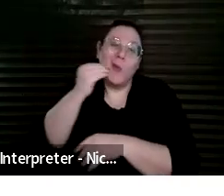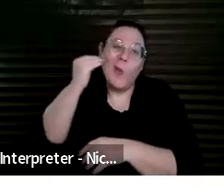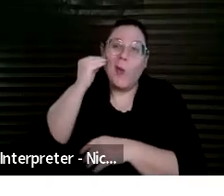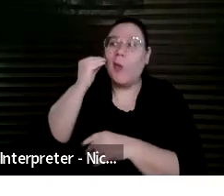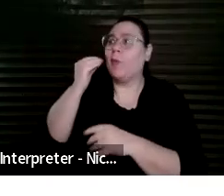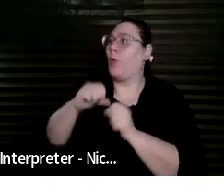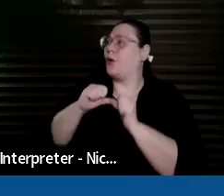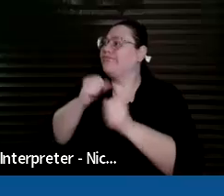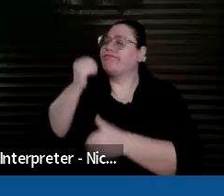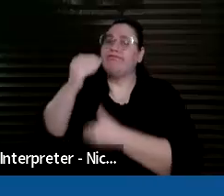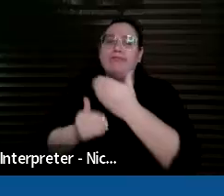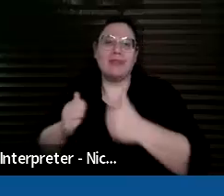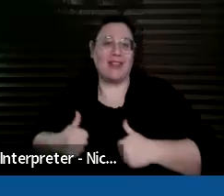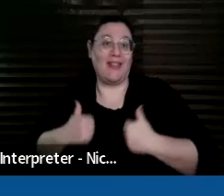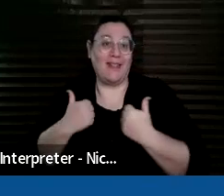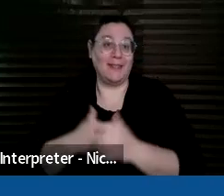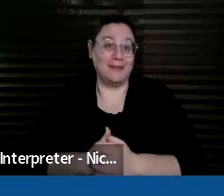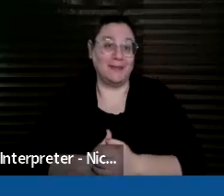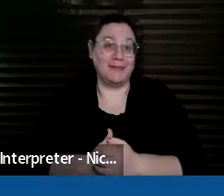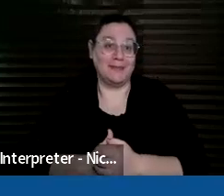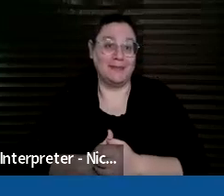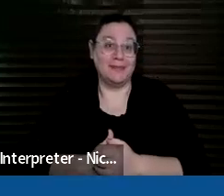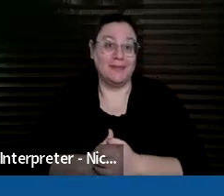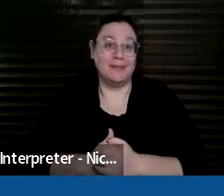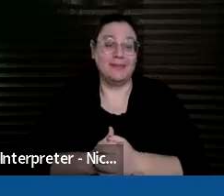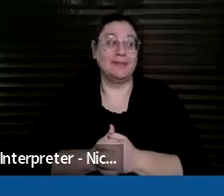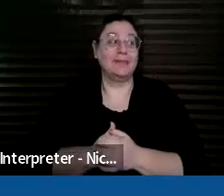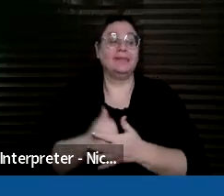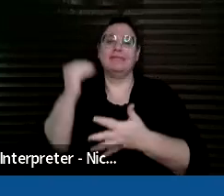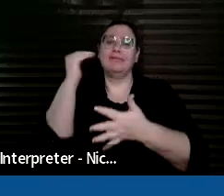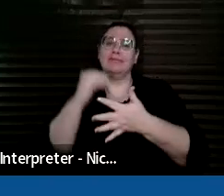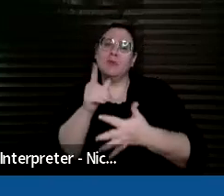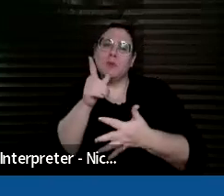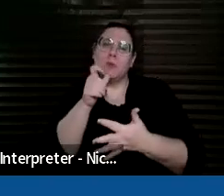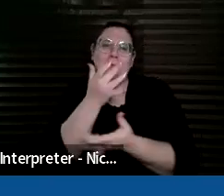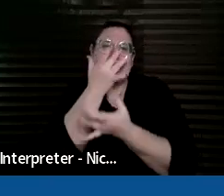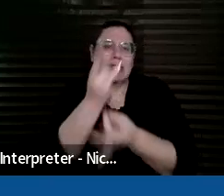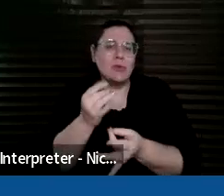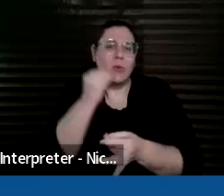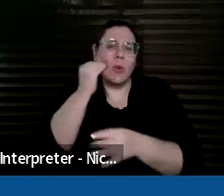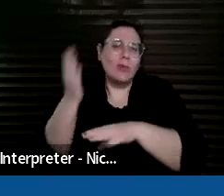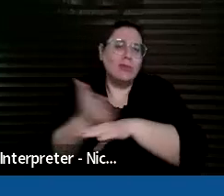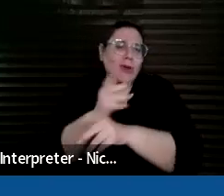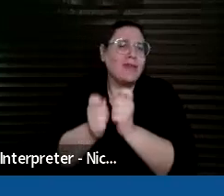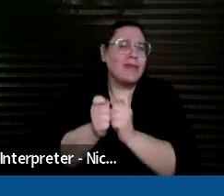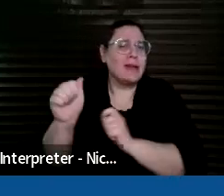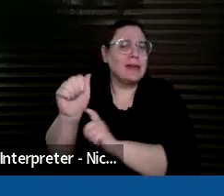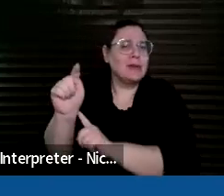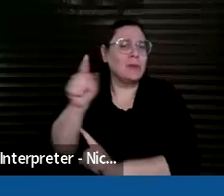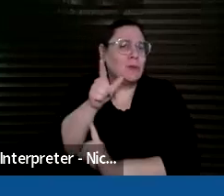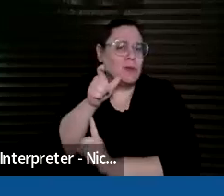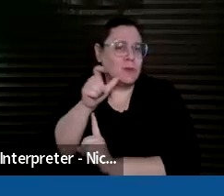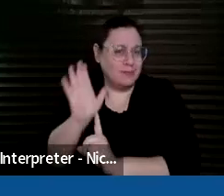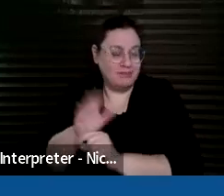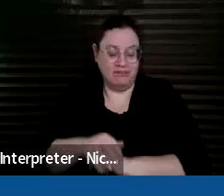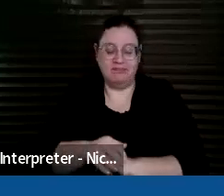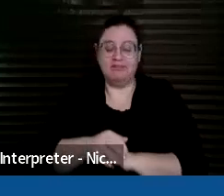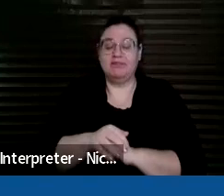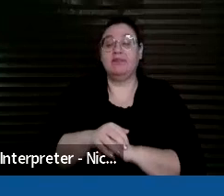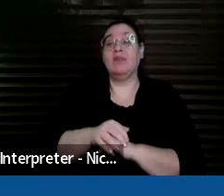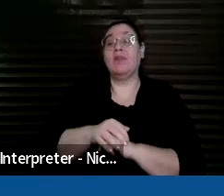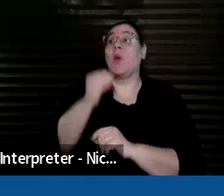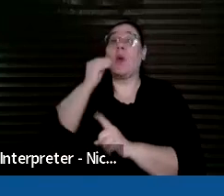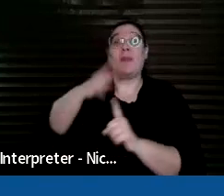Who may be interested in home modifications and AT? Well, a supportive home environment with AT